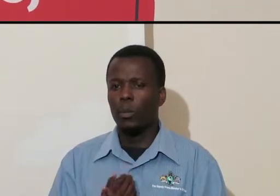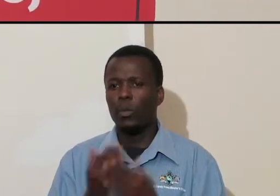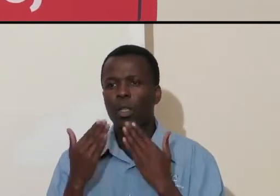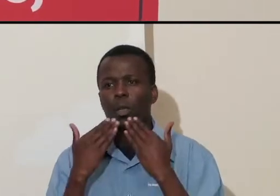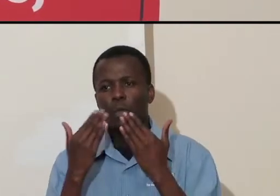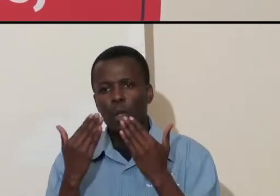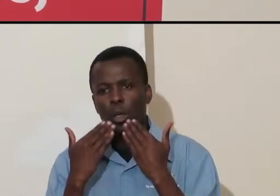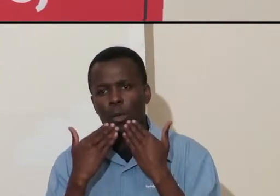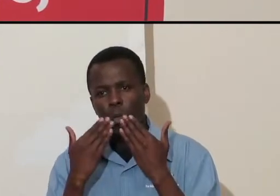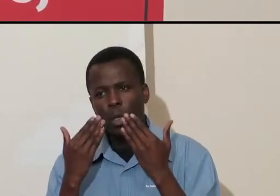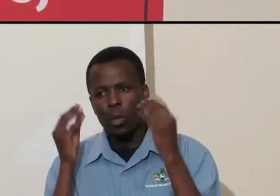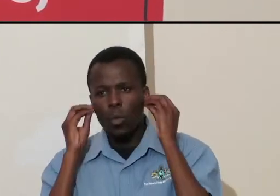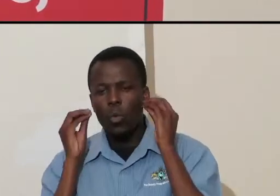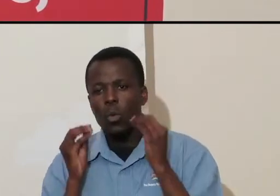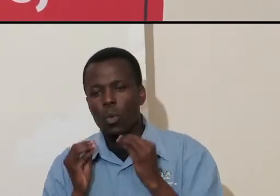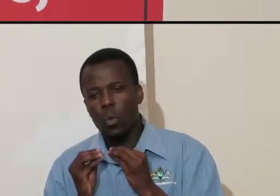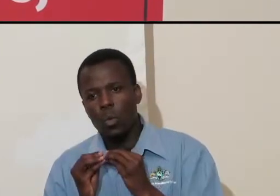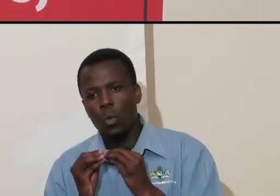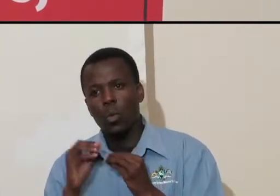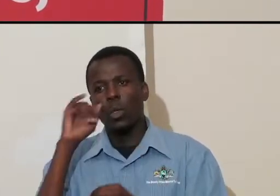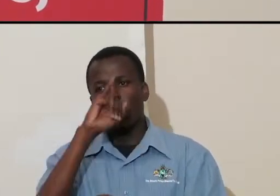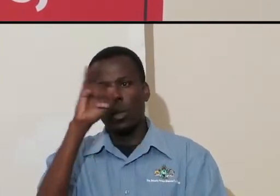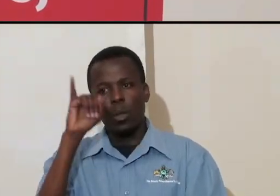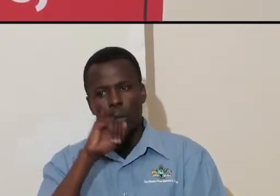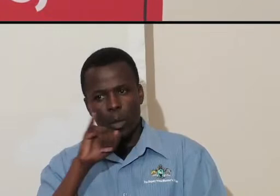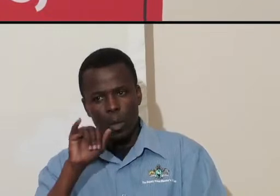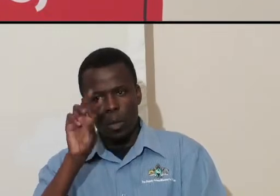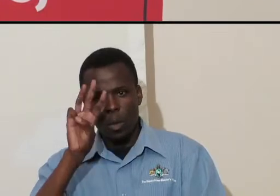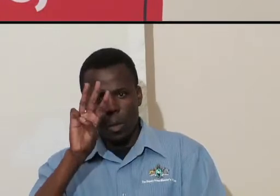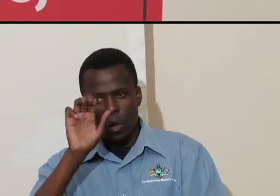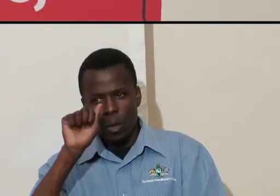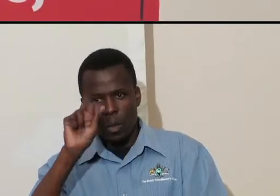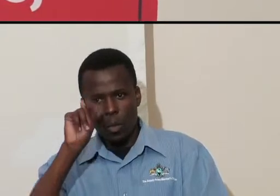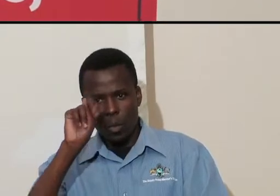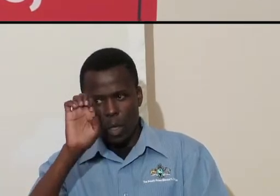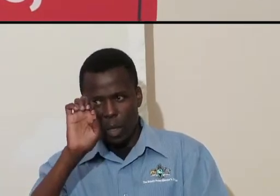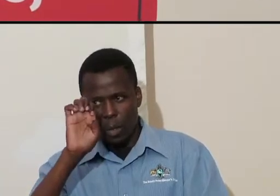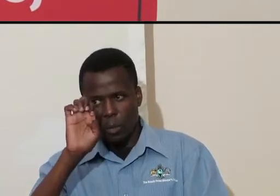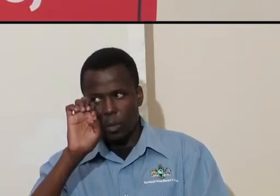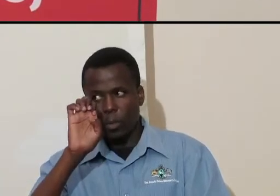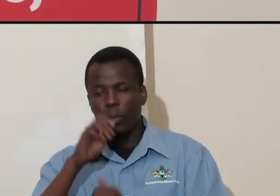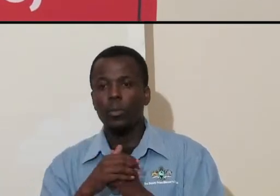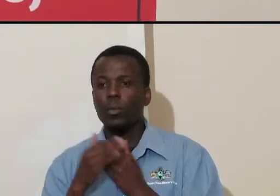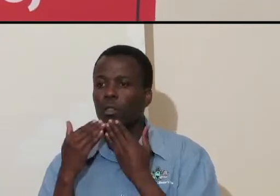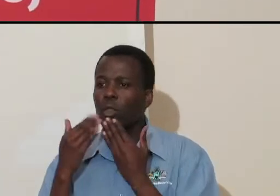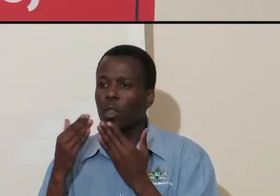Thank you, Dr. Zwane, and Program Manager.